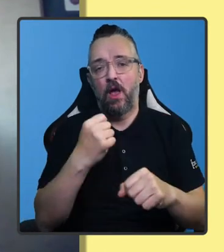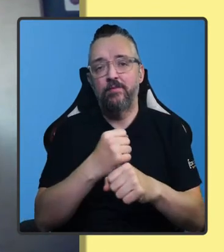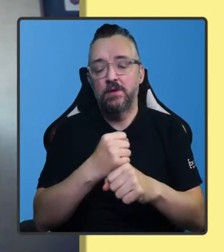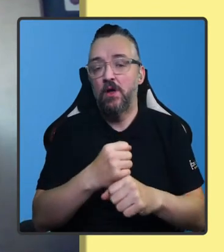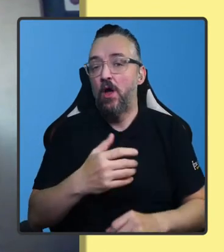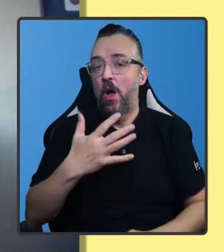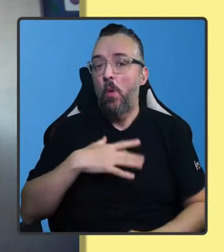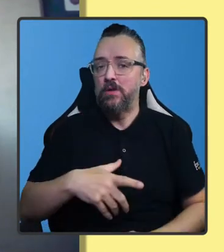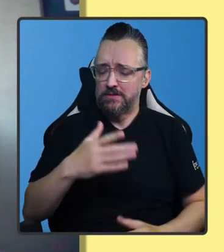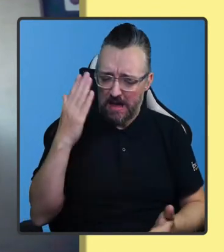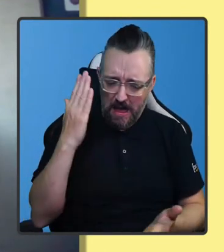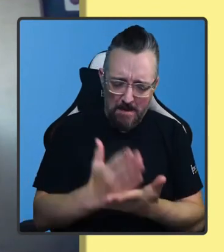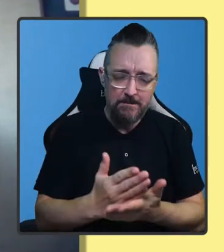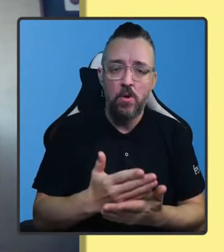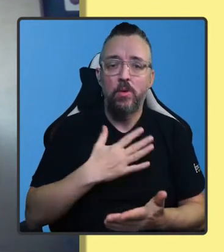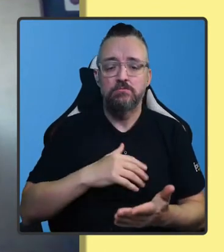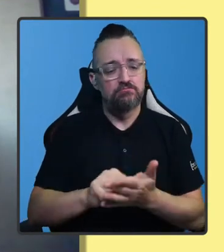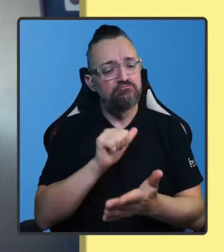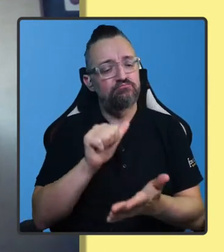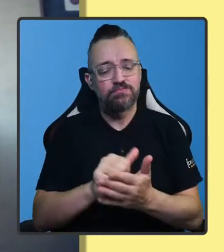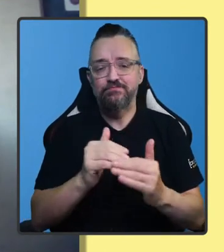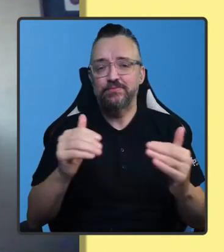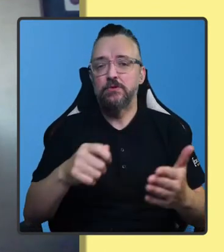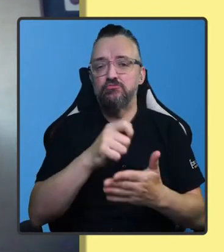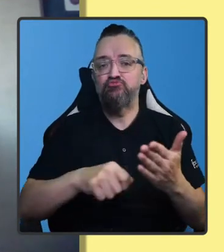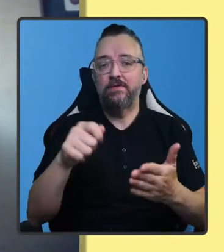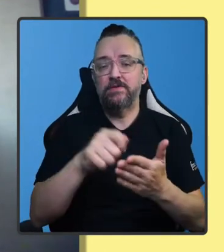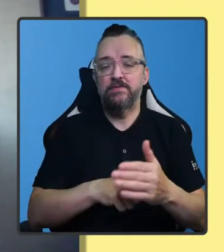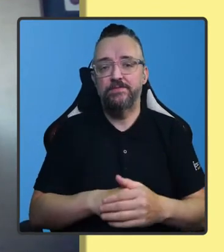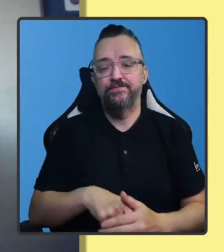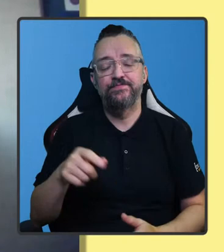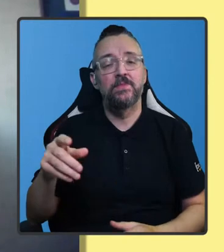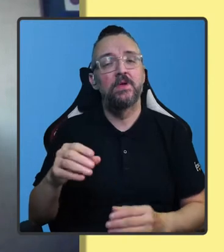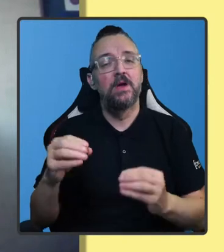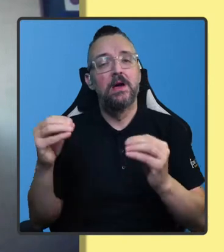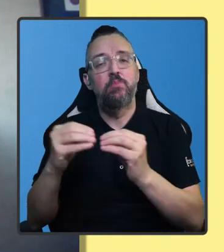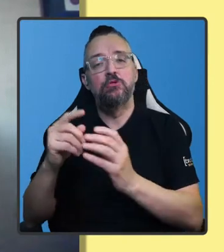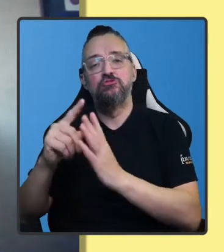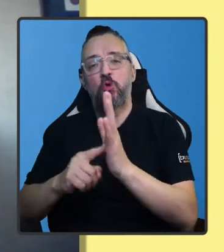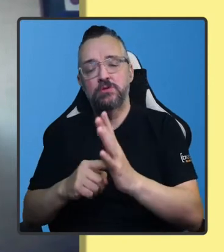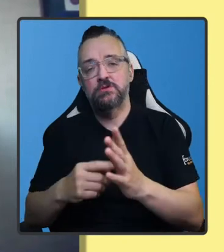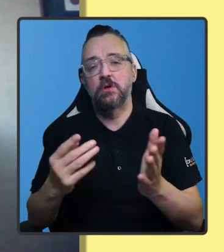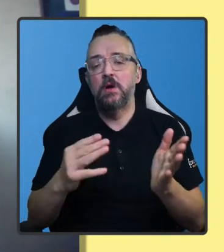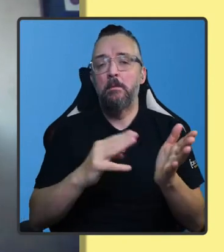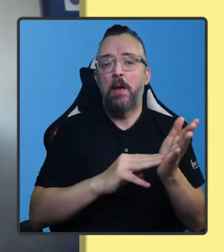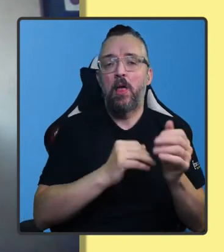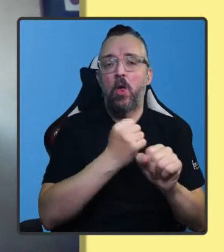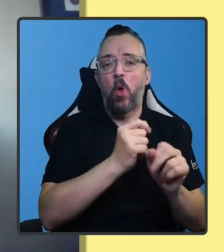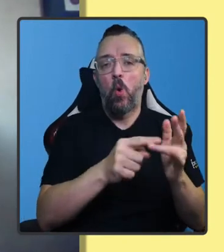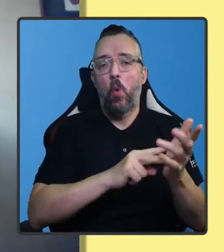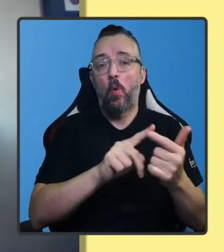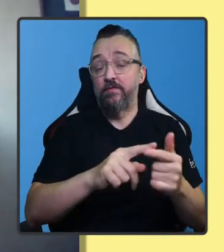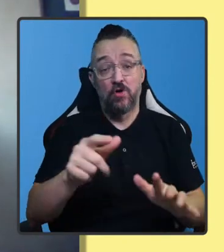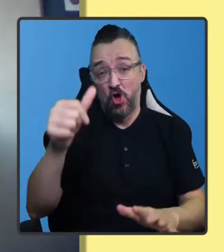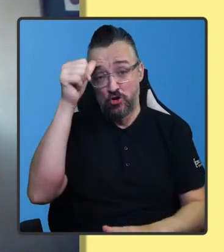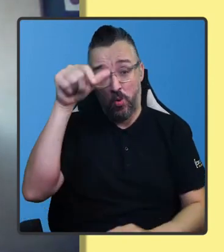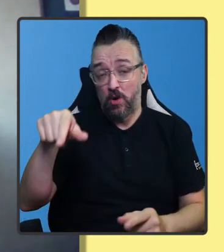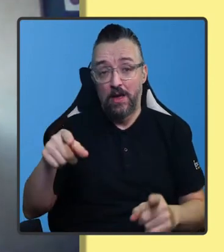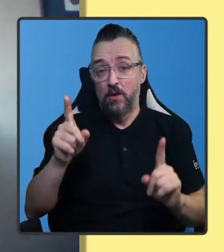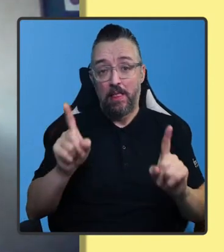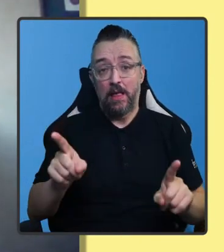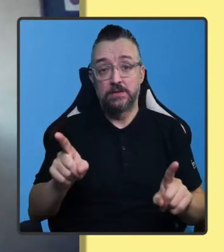referendum. The Johnsons and the Goves of Westminster know they can't stand in the way of the democratic will of